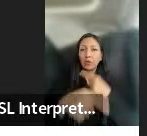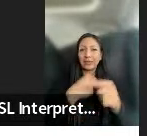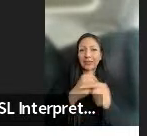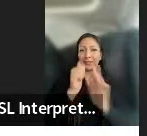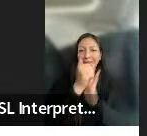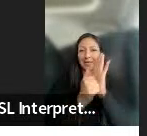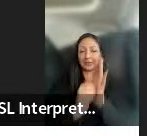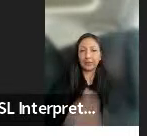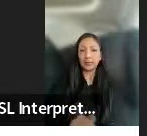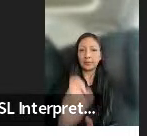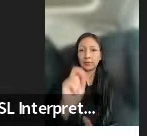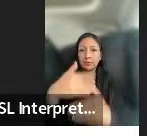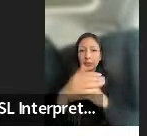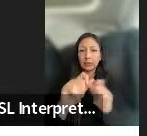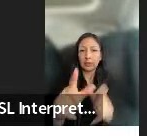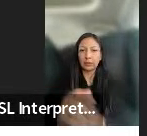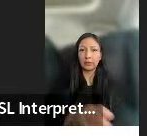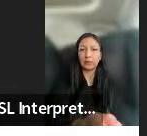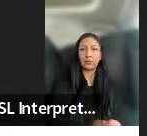Next slide.